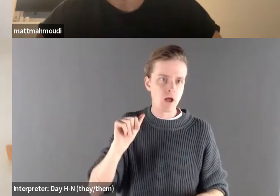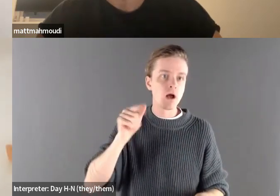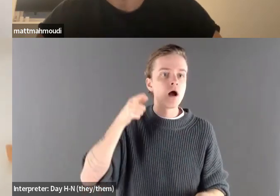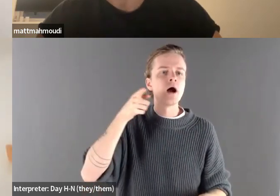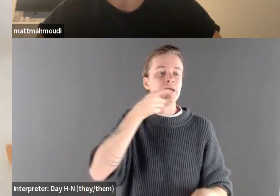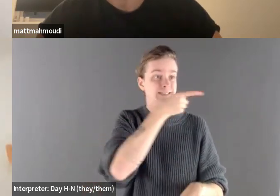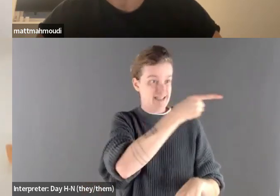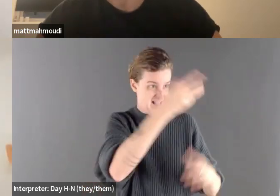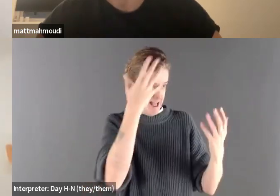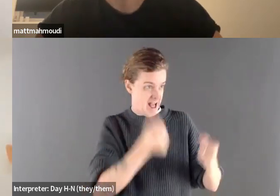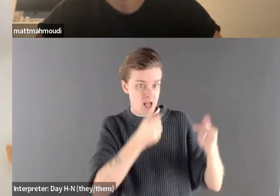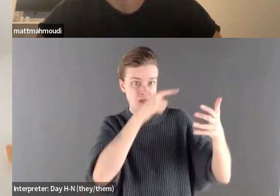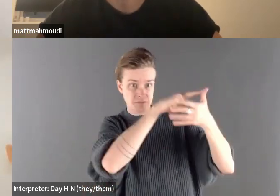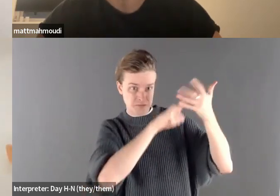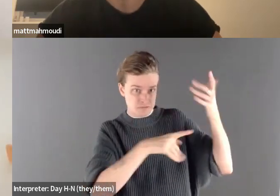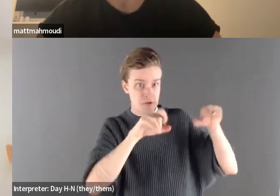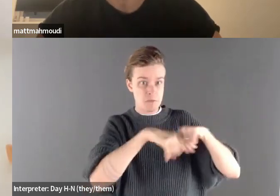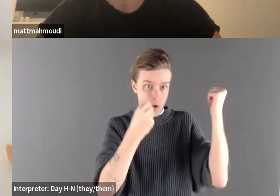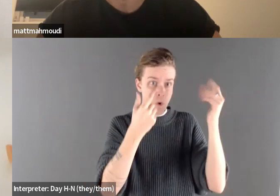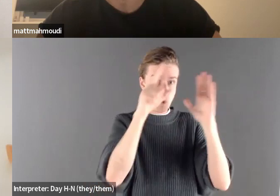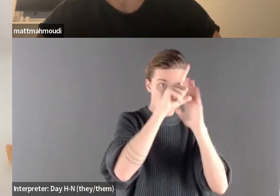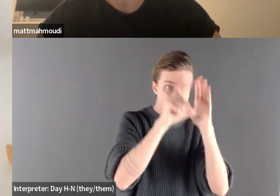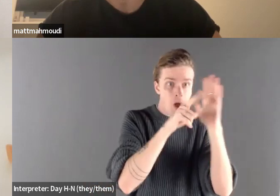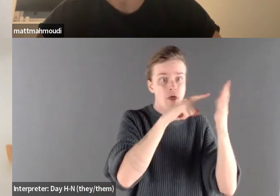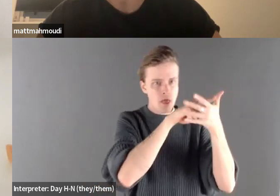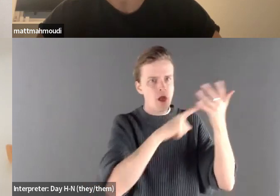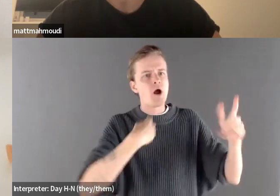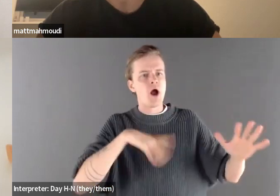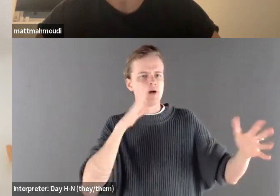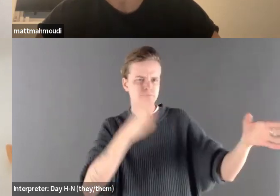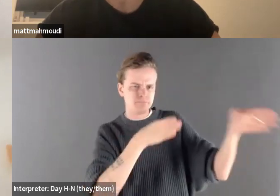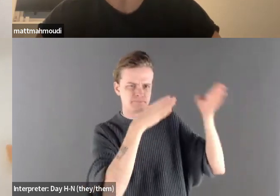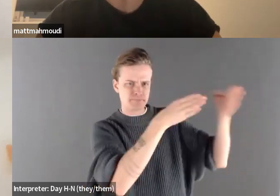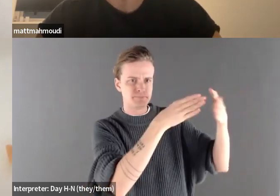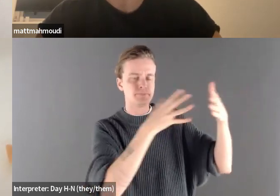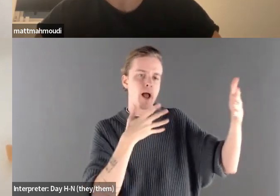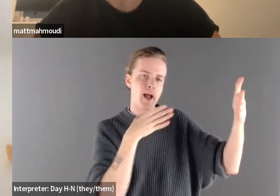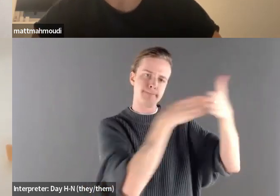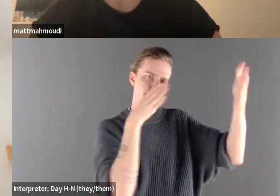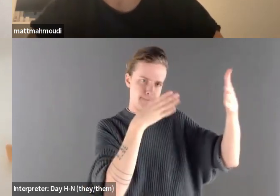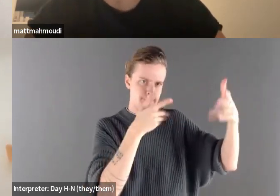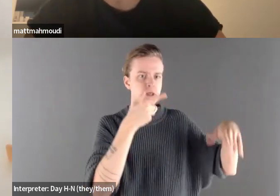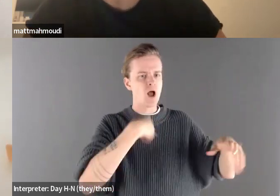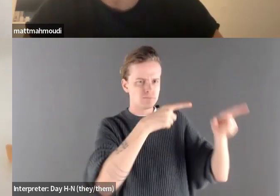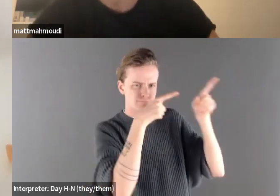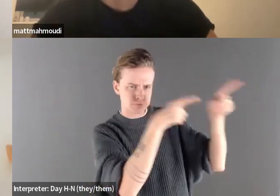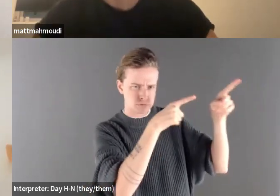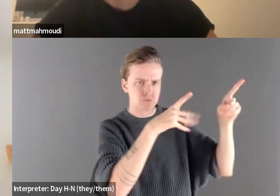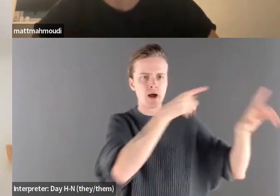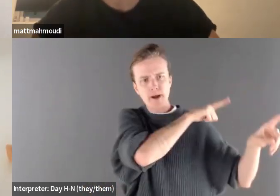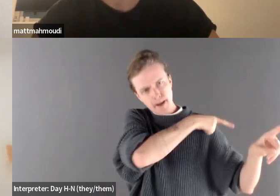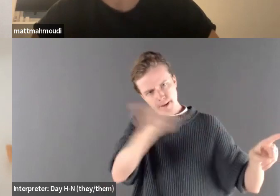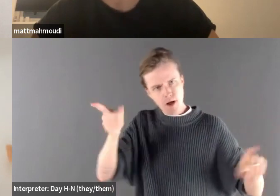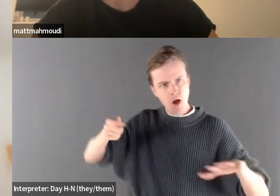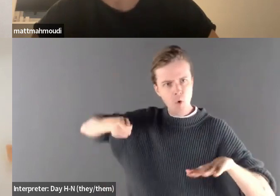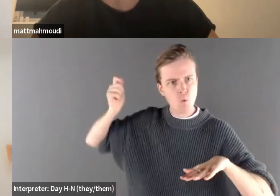linkages. And so, yeah, it's not one that is a partner-based approach, I would say, just because the space hasn't really lended to